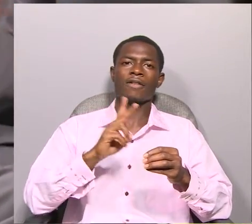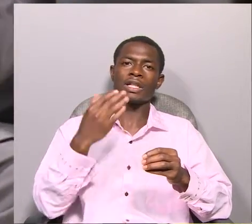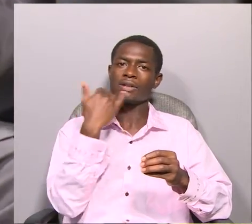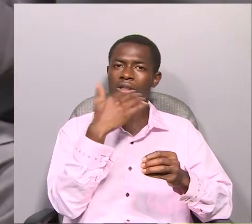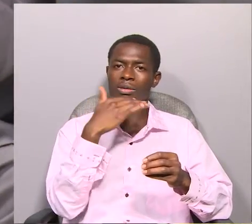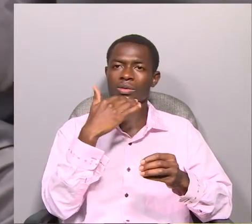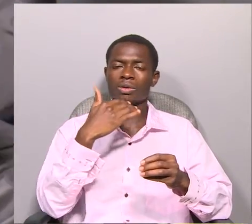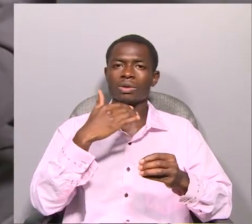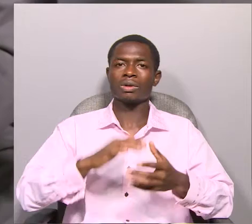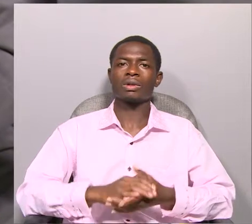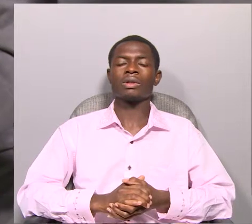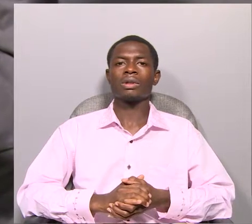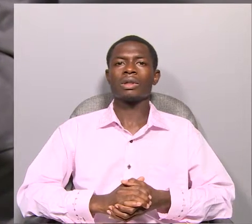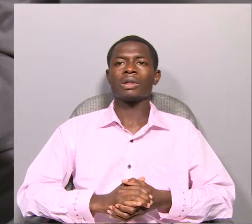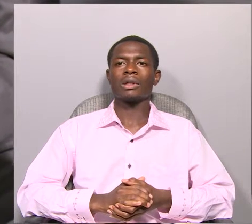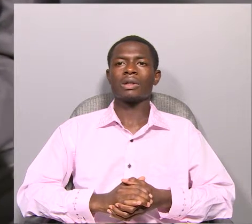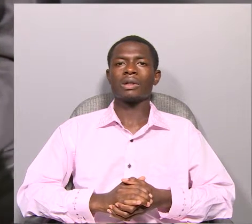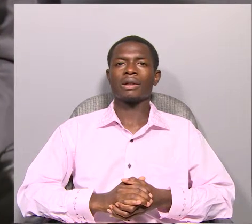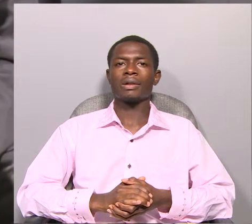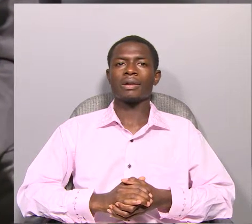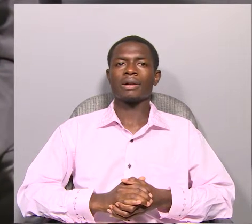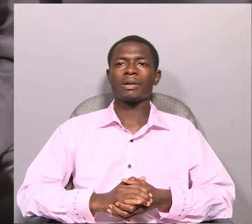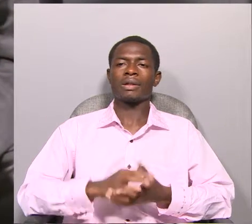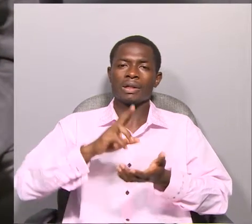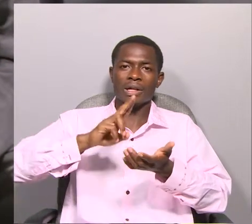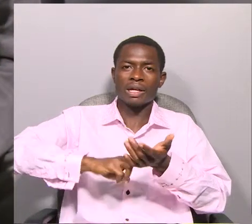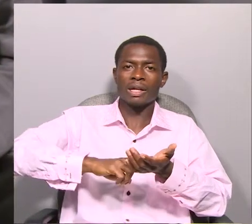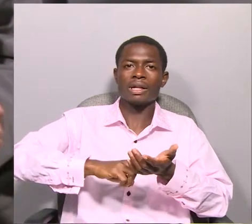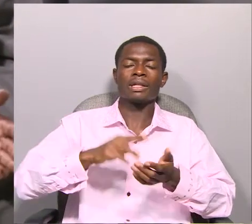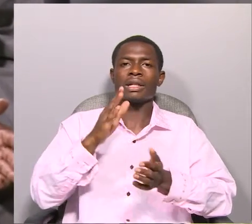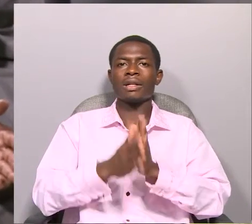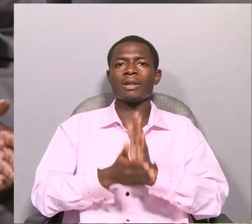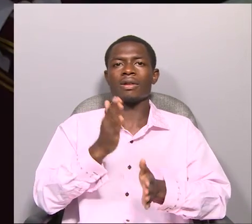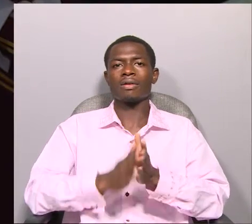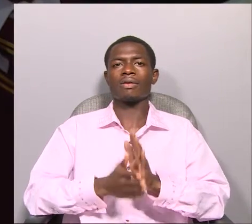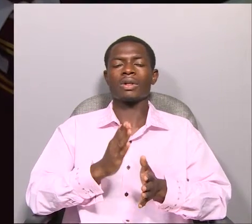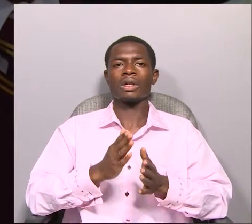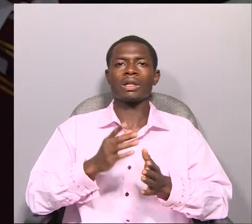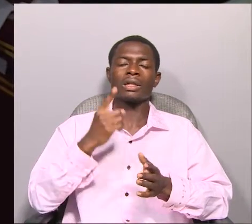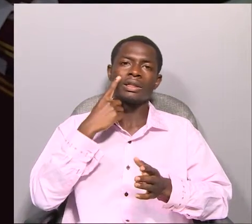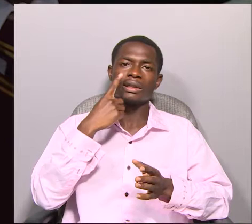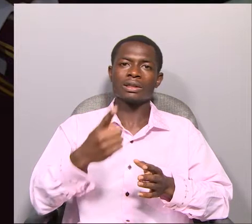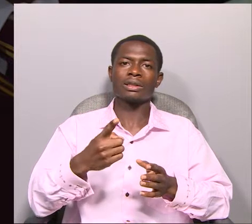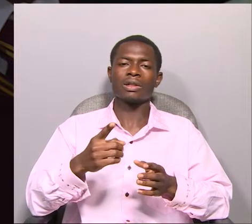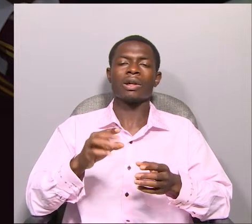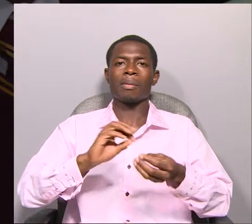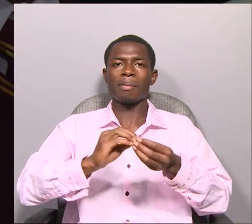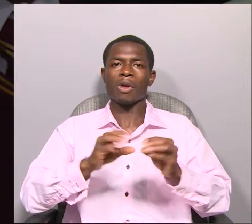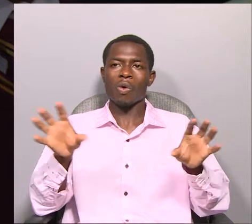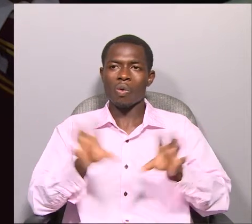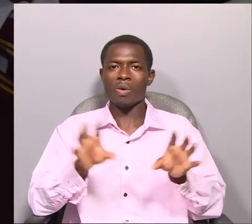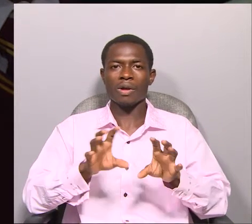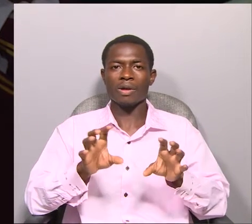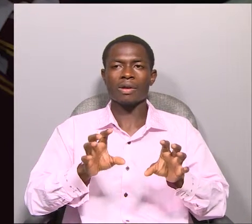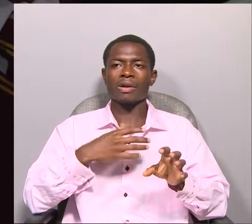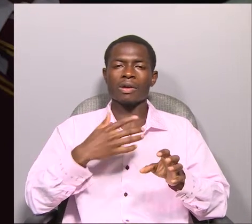things that used to come to Canes for processing, horticultural products,